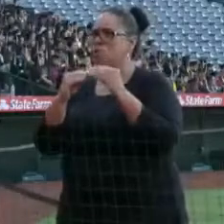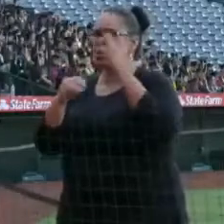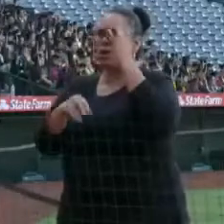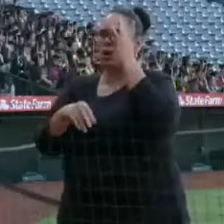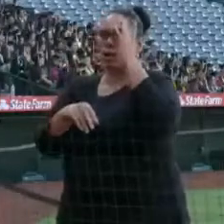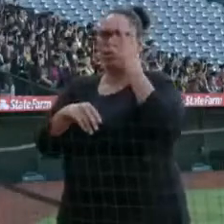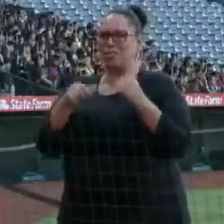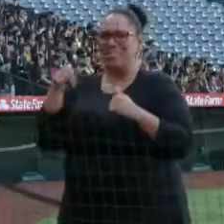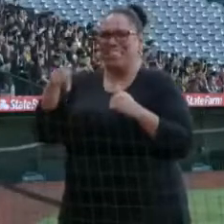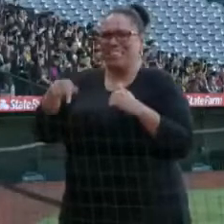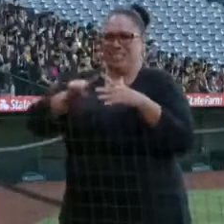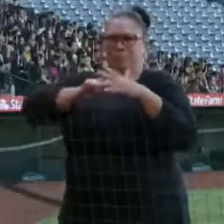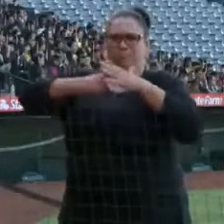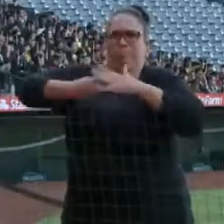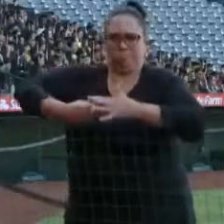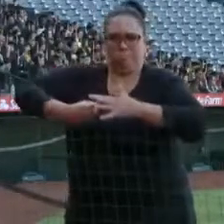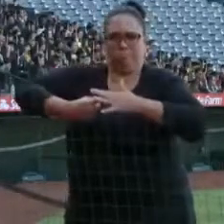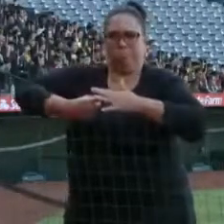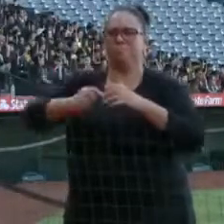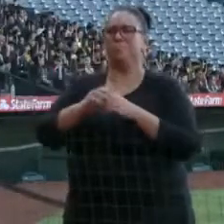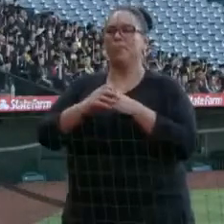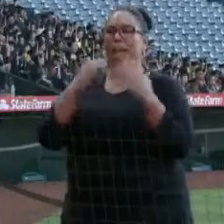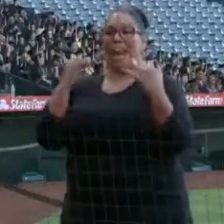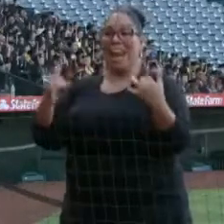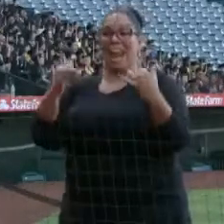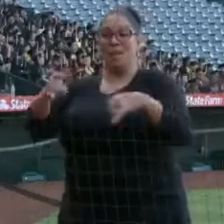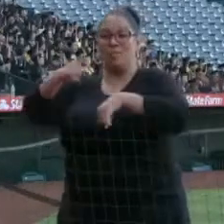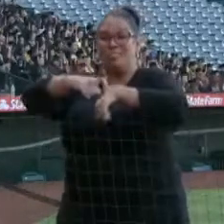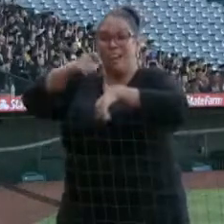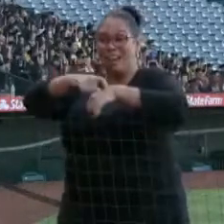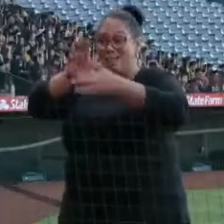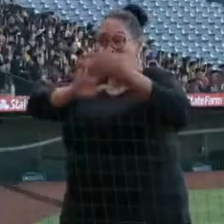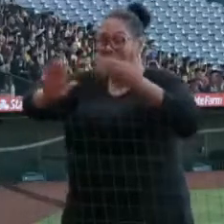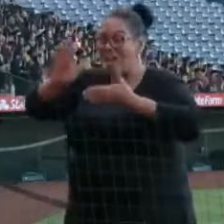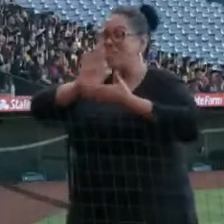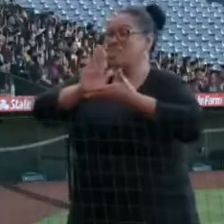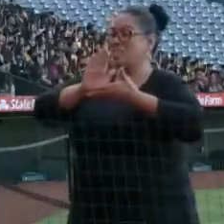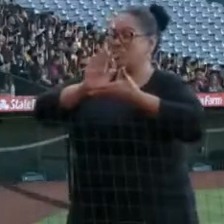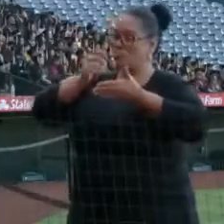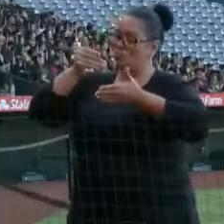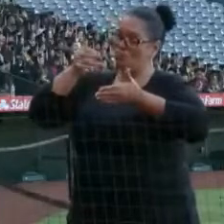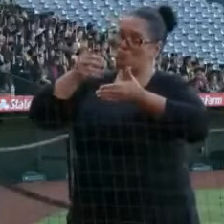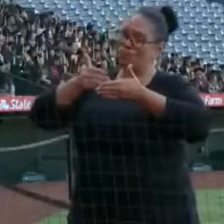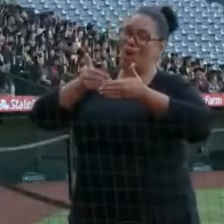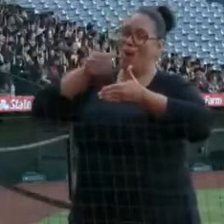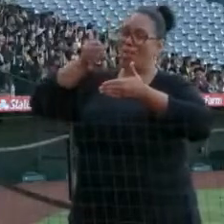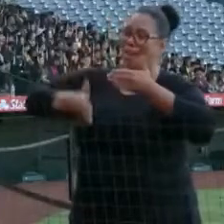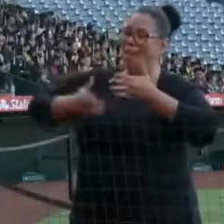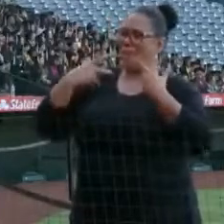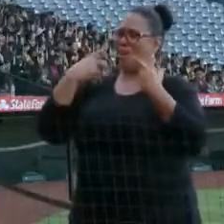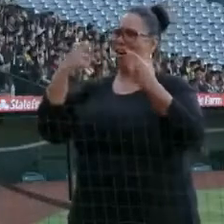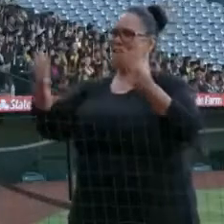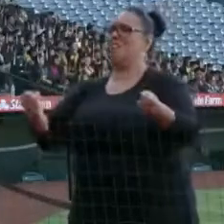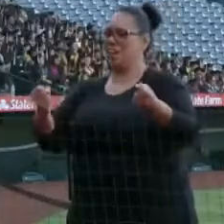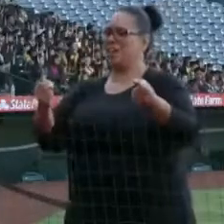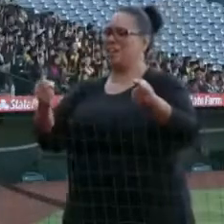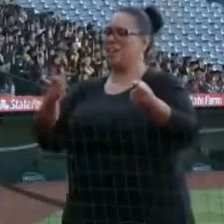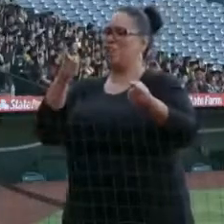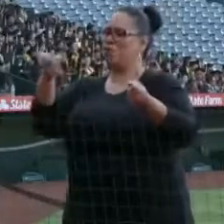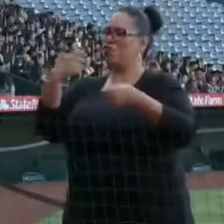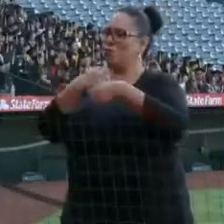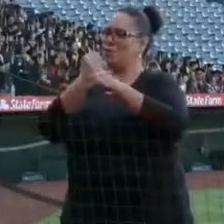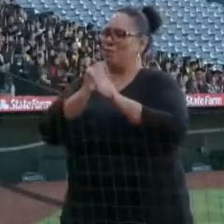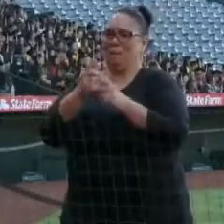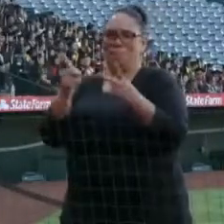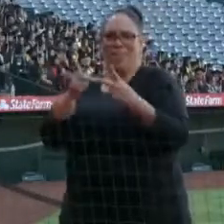and a stepping stone. Now that our time in college has come close to an end, be confident that you have left your mark at the Beach. No